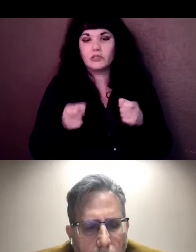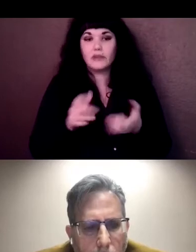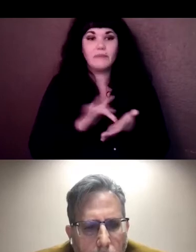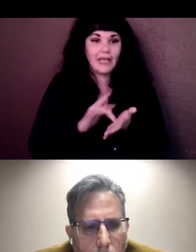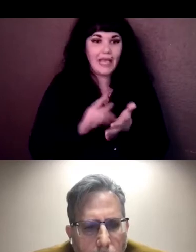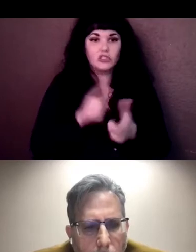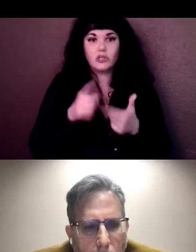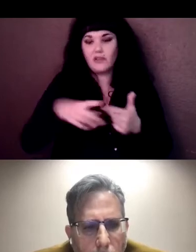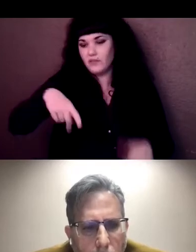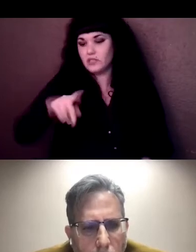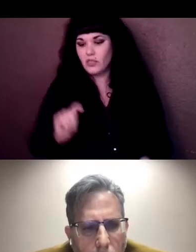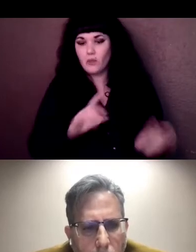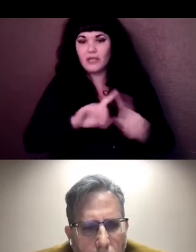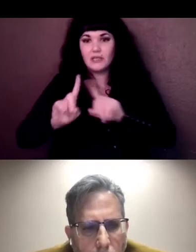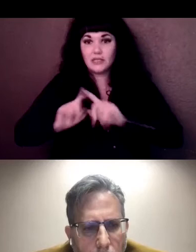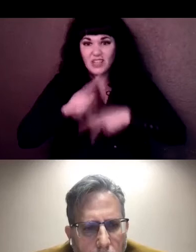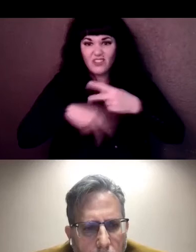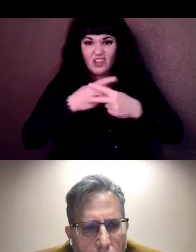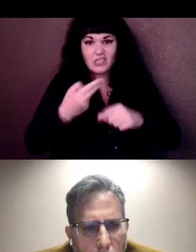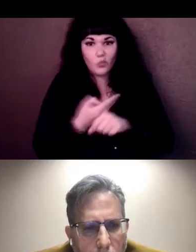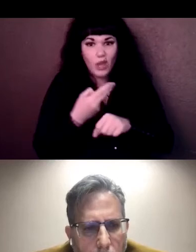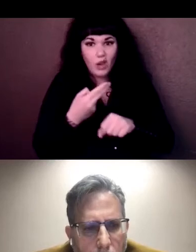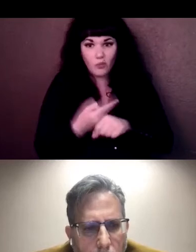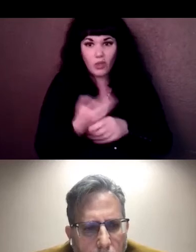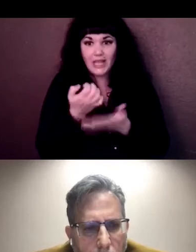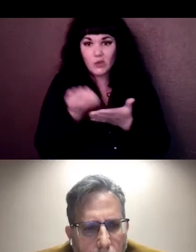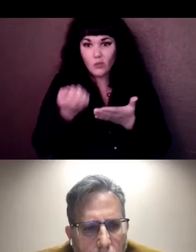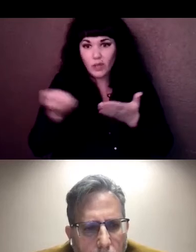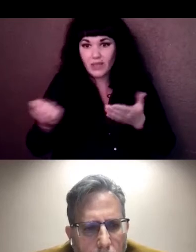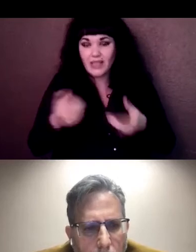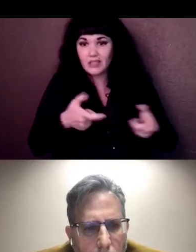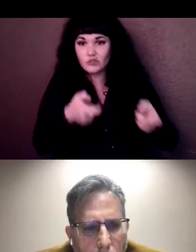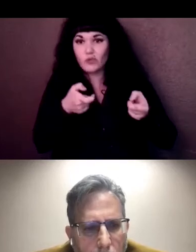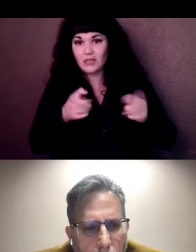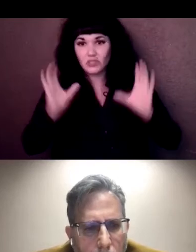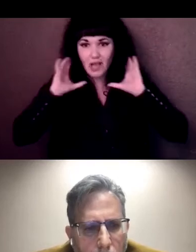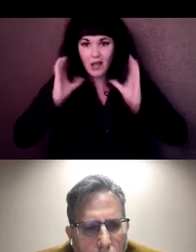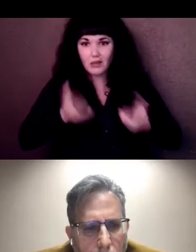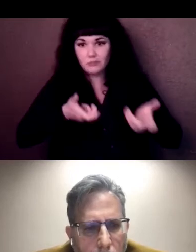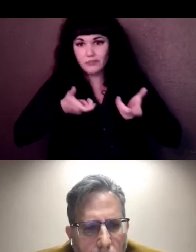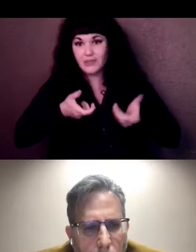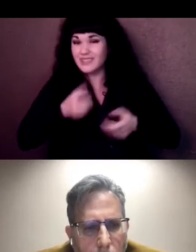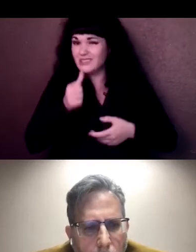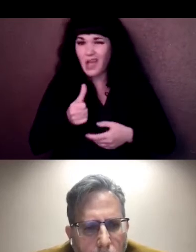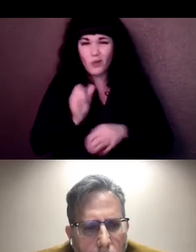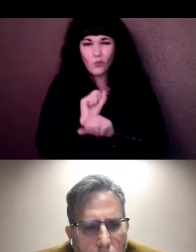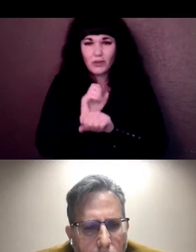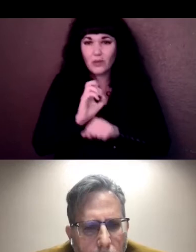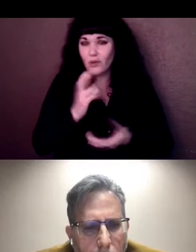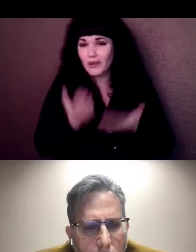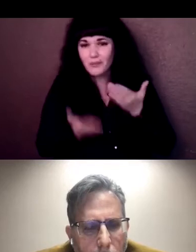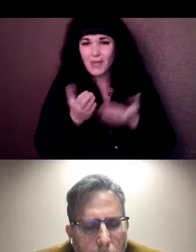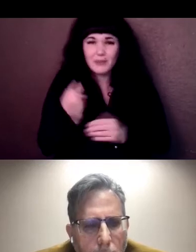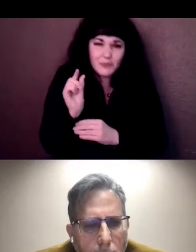tried different wearable like traction collar, and it's just not working, or it's maybe putting a dent in things